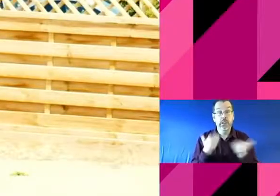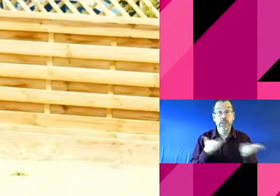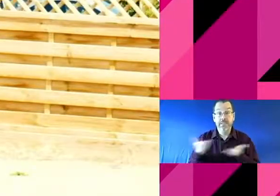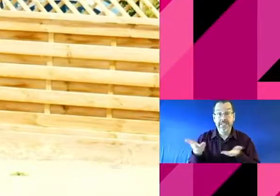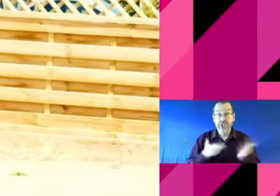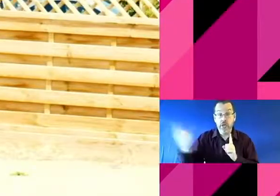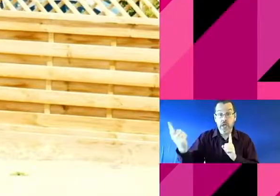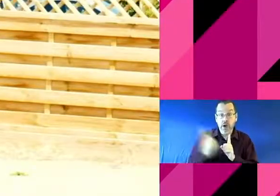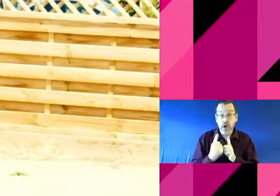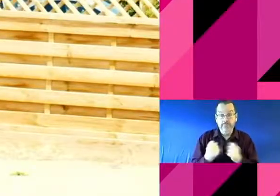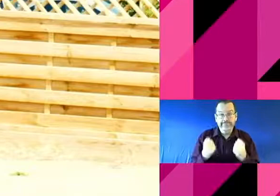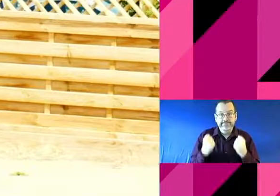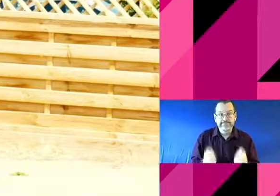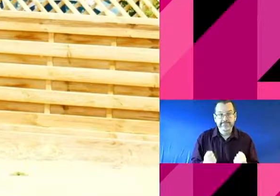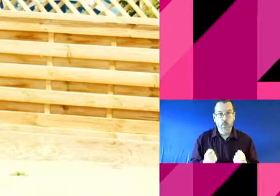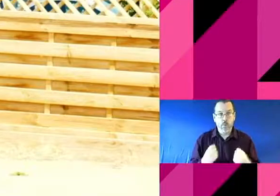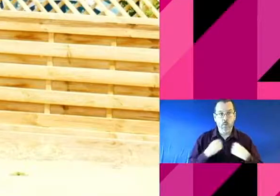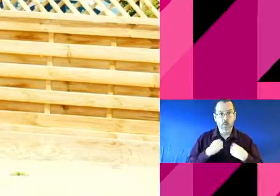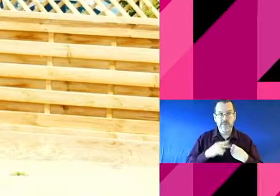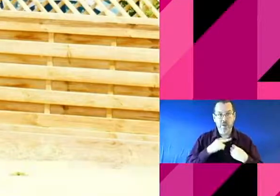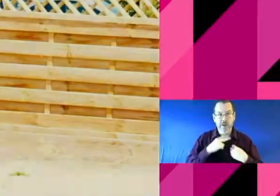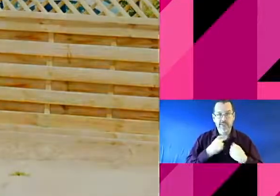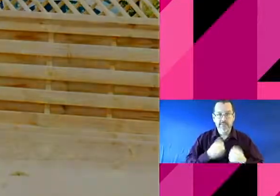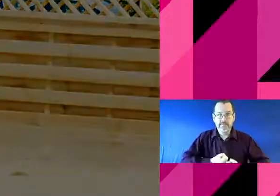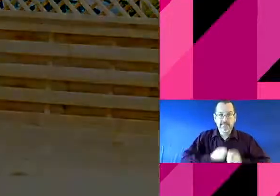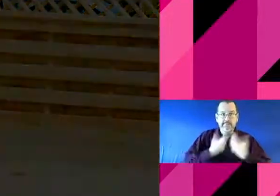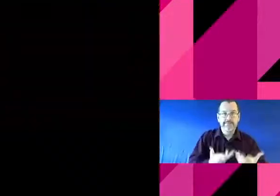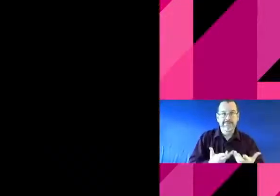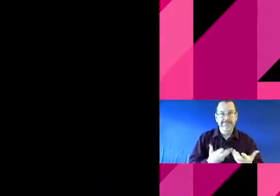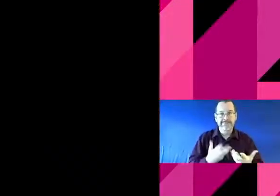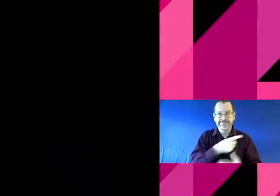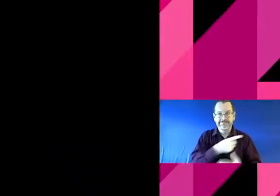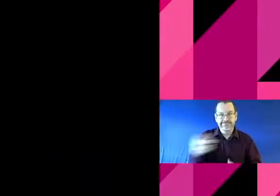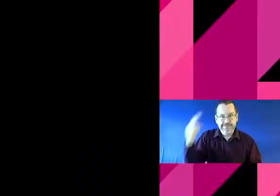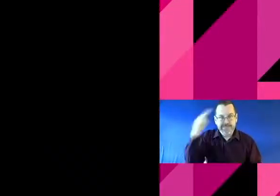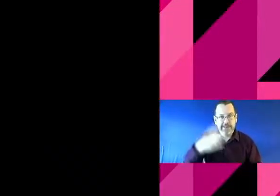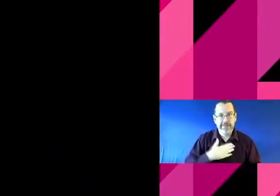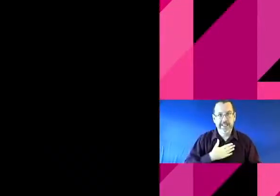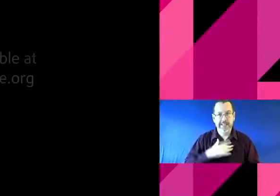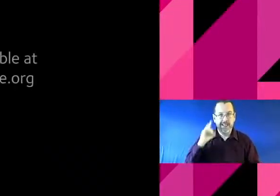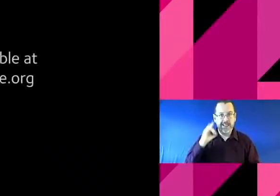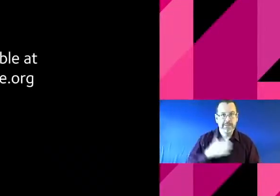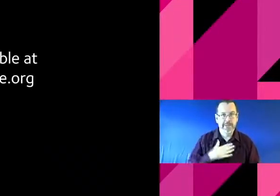voice and be understood and be heard.